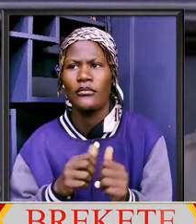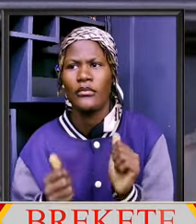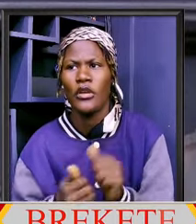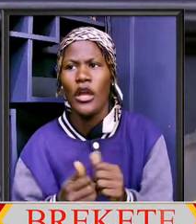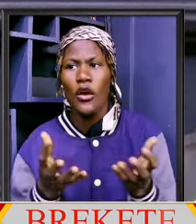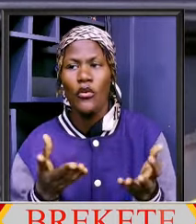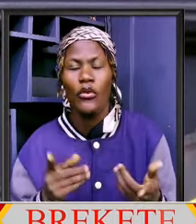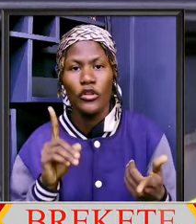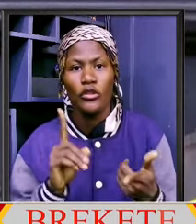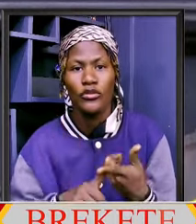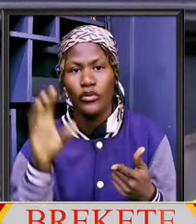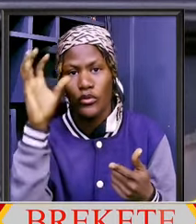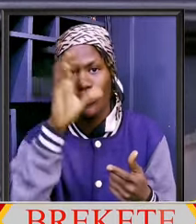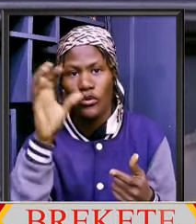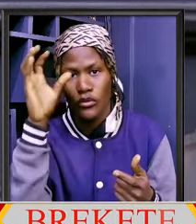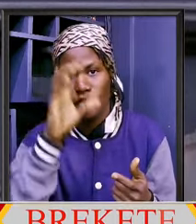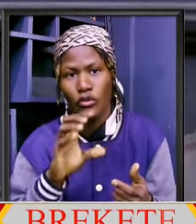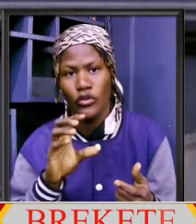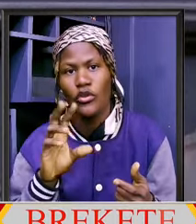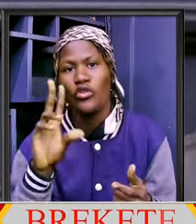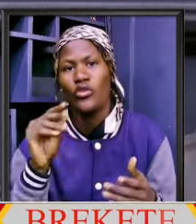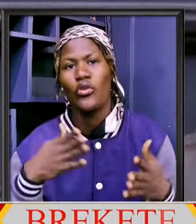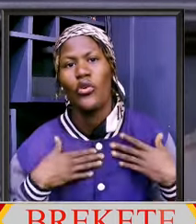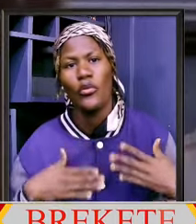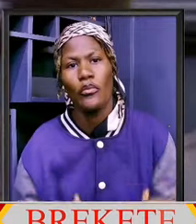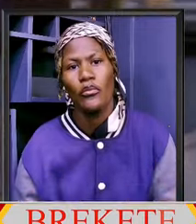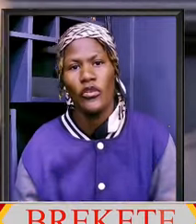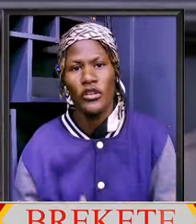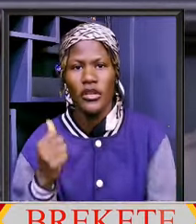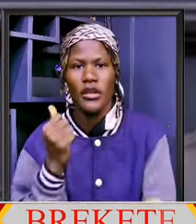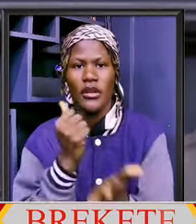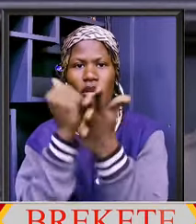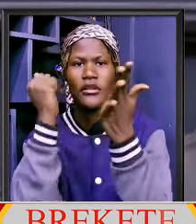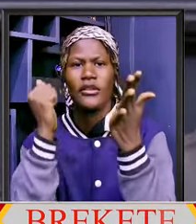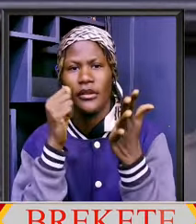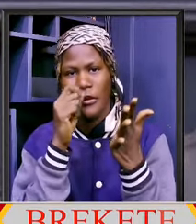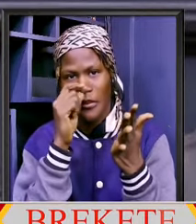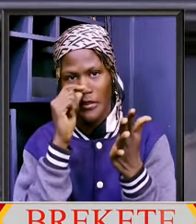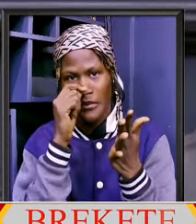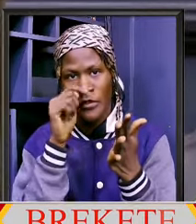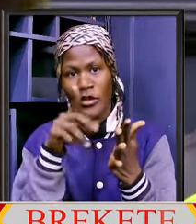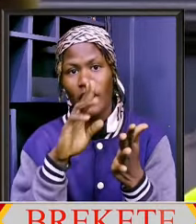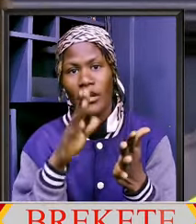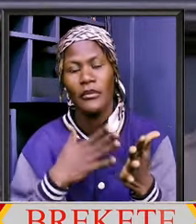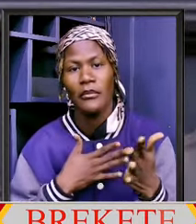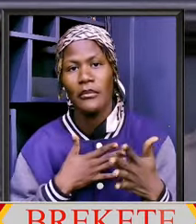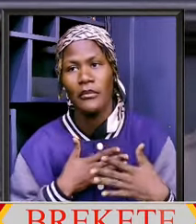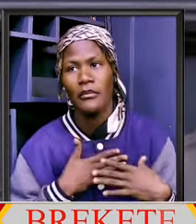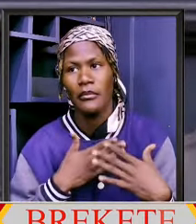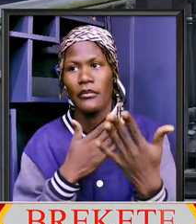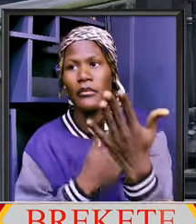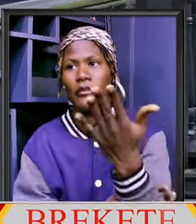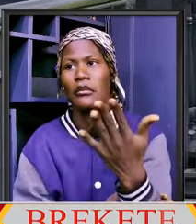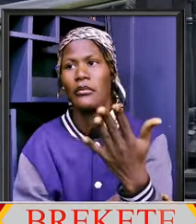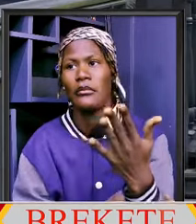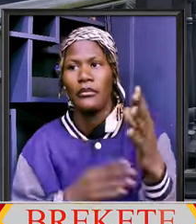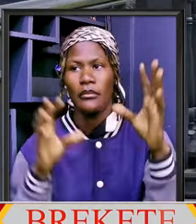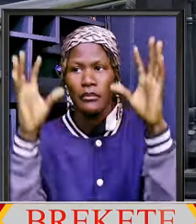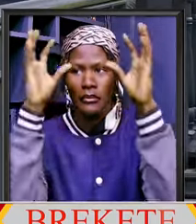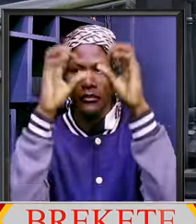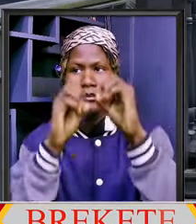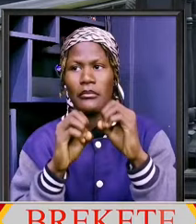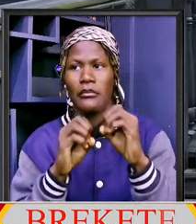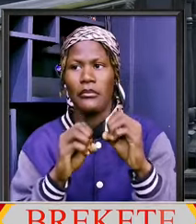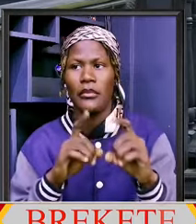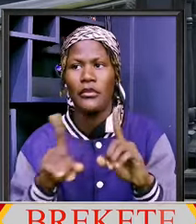look. Nobody help. Now God, now you be my God. Now you be my President. I never